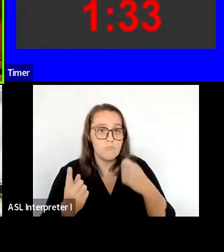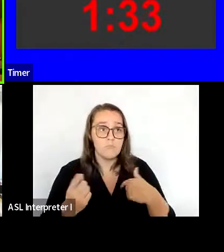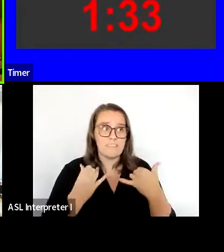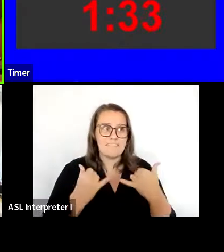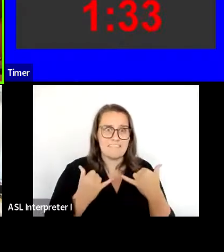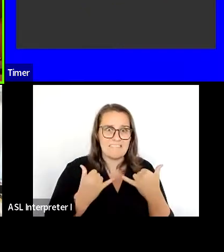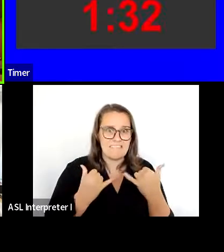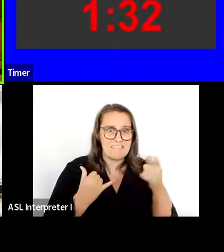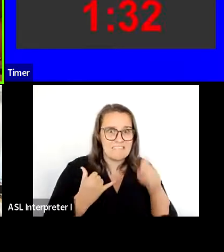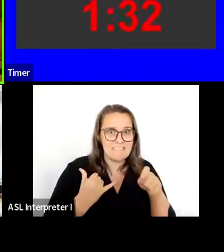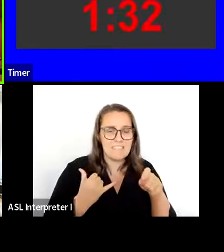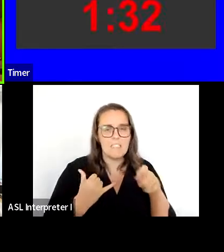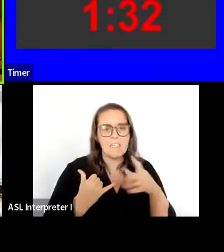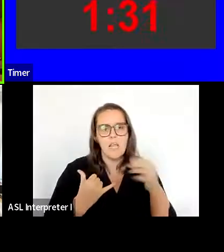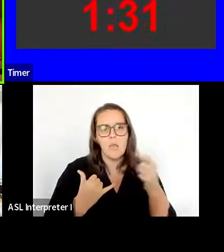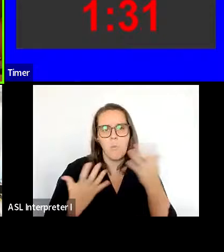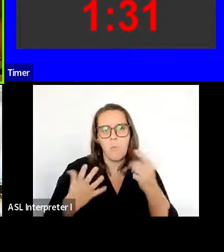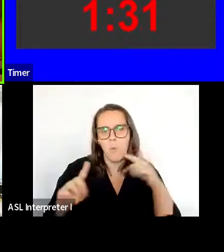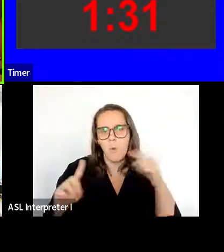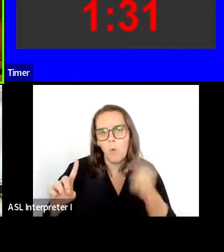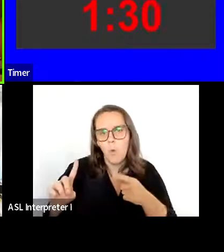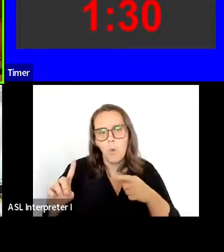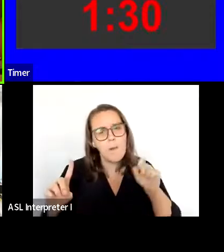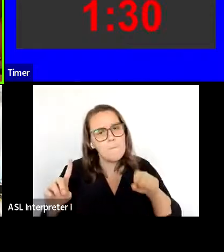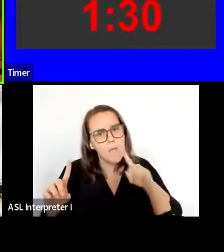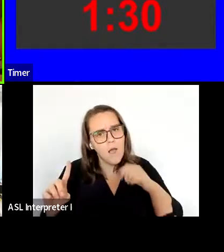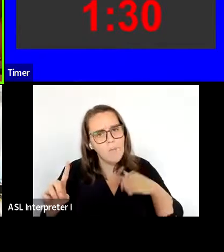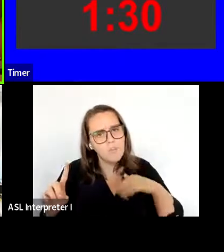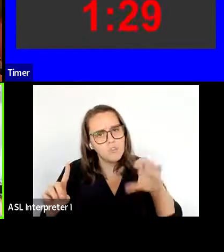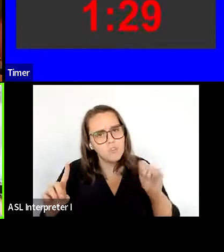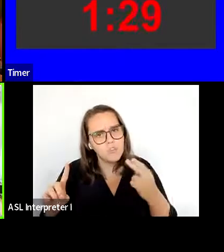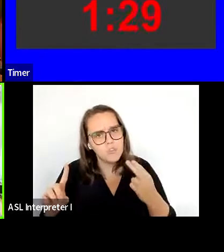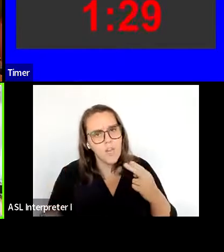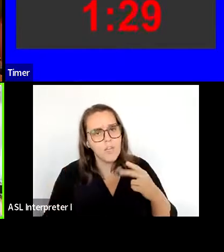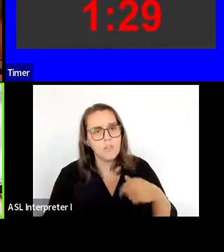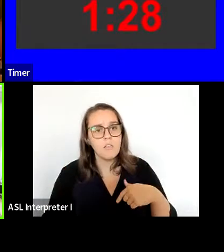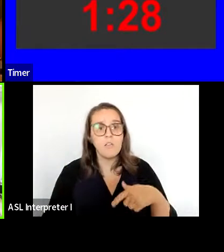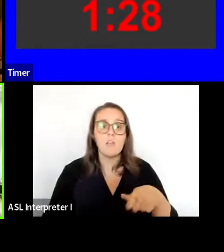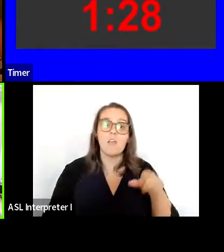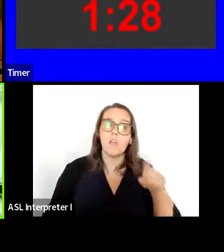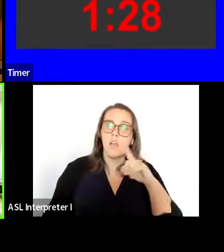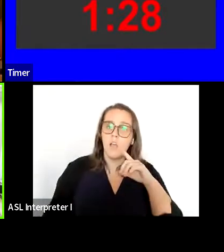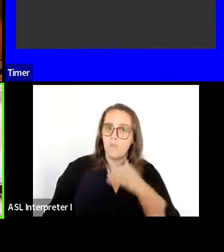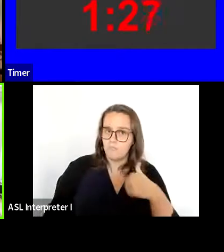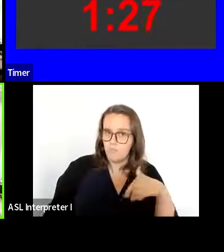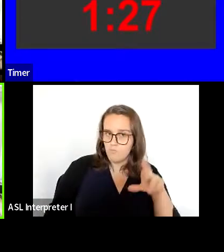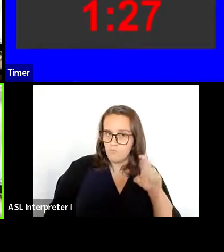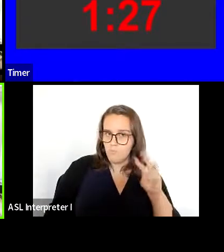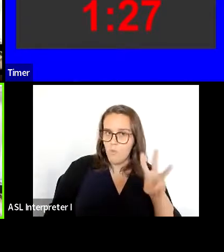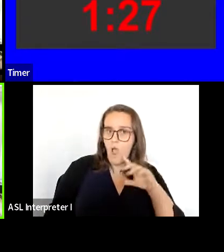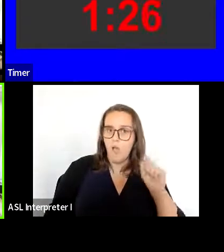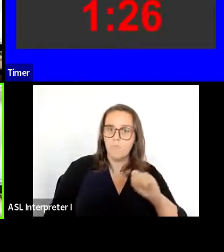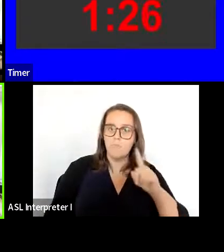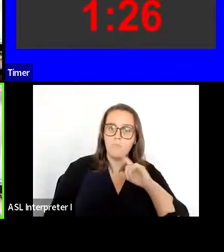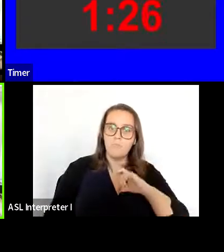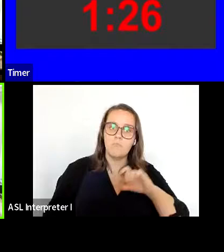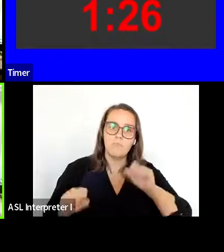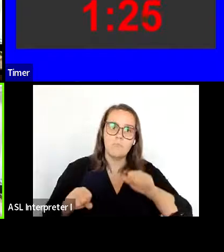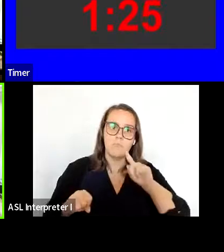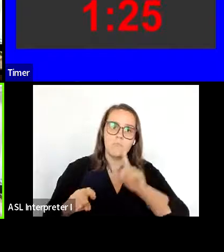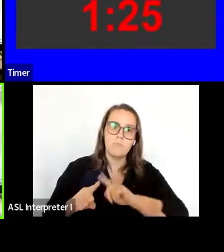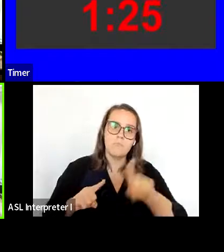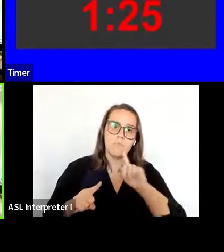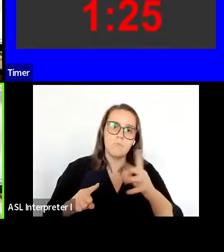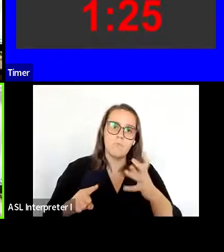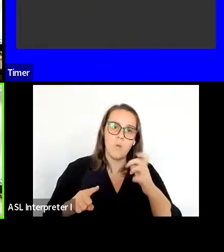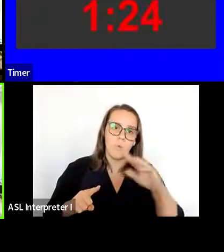going, Councilmember Jay, would that be possible? Councilmember White, yes, it would be possible. And I want